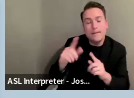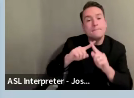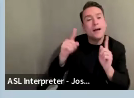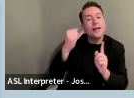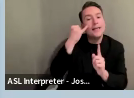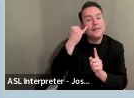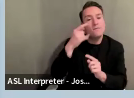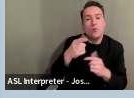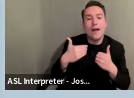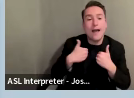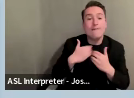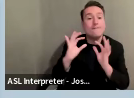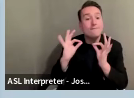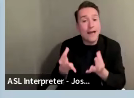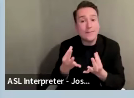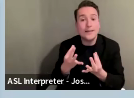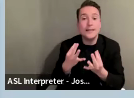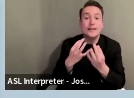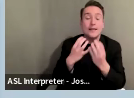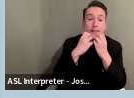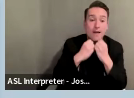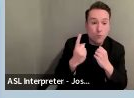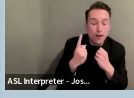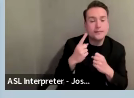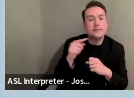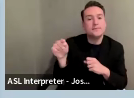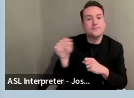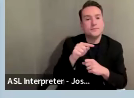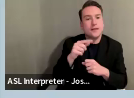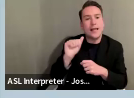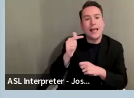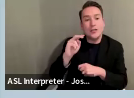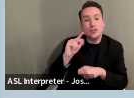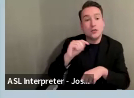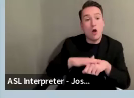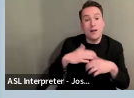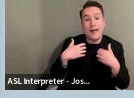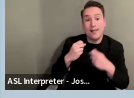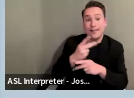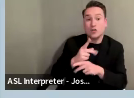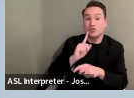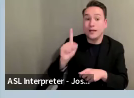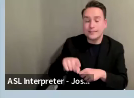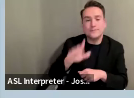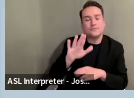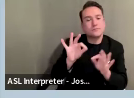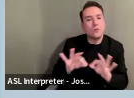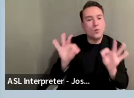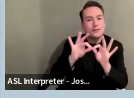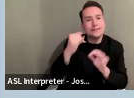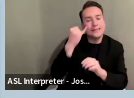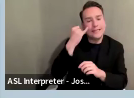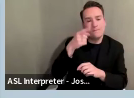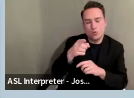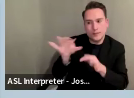have loved ones or children who are the agents on your healthcare directive, it's good if you are able